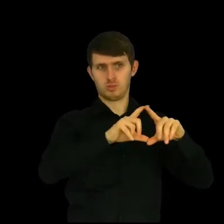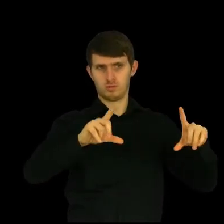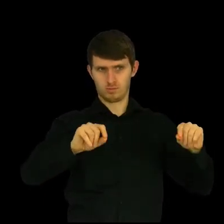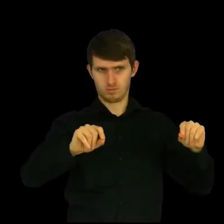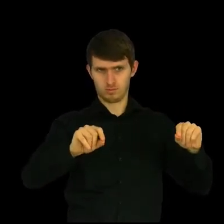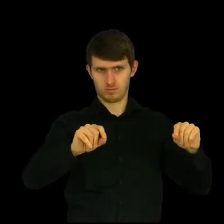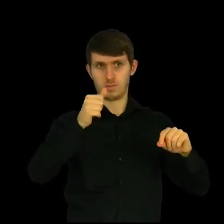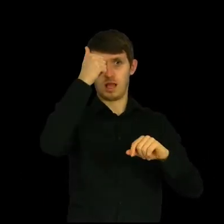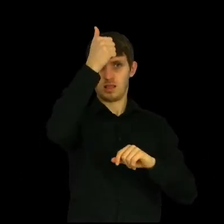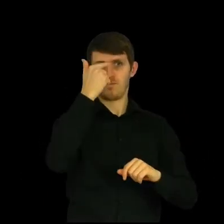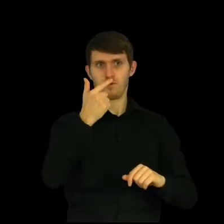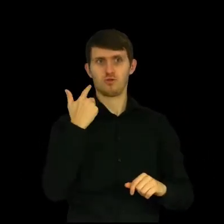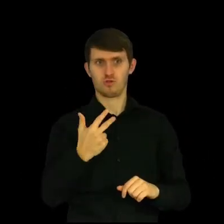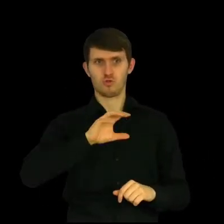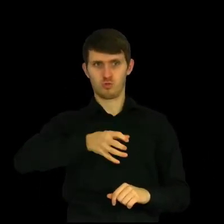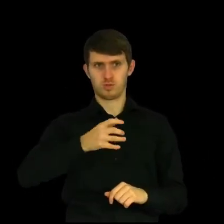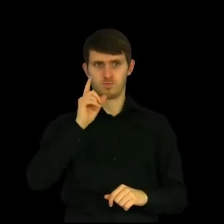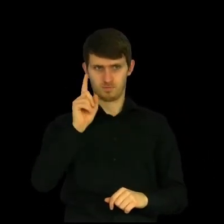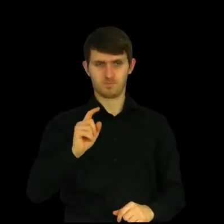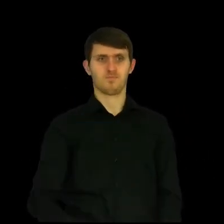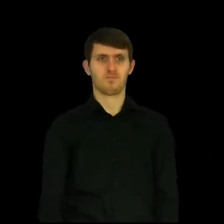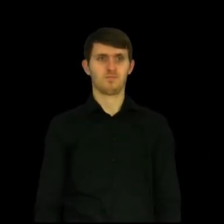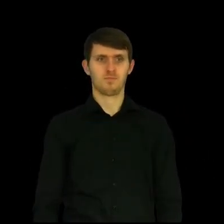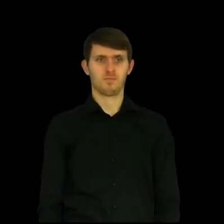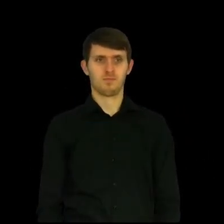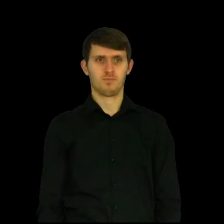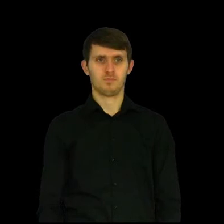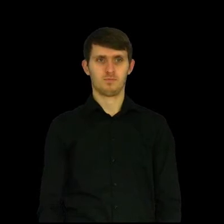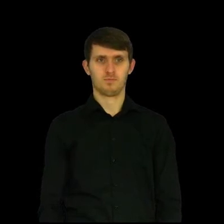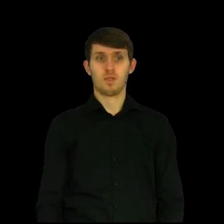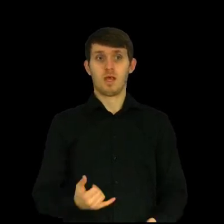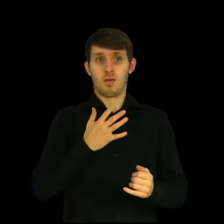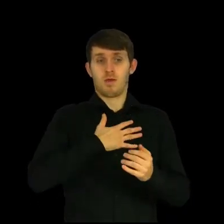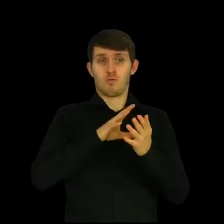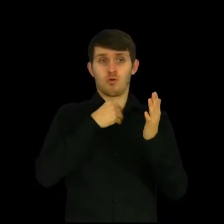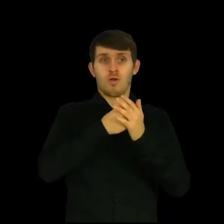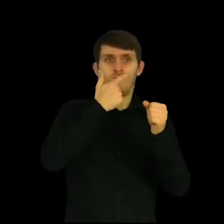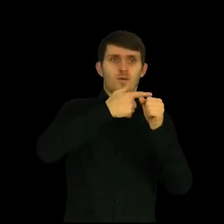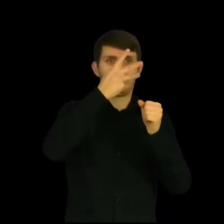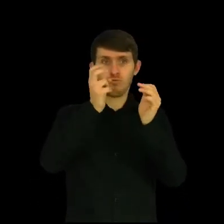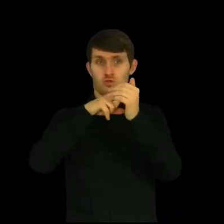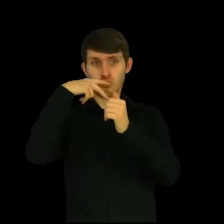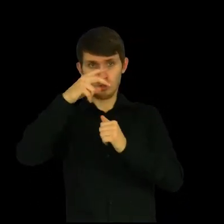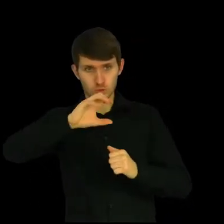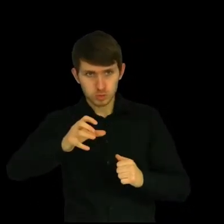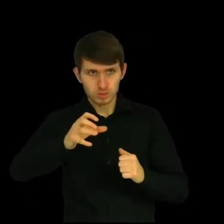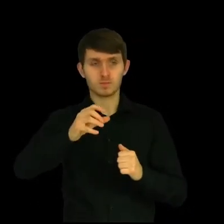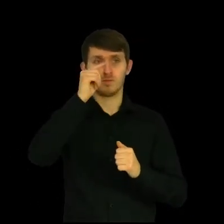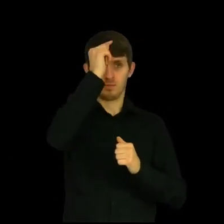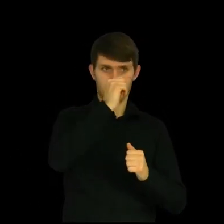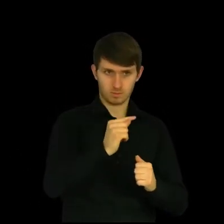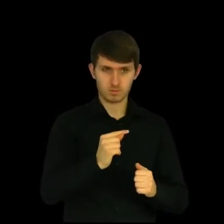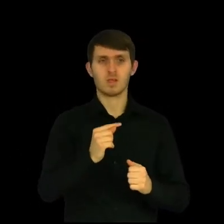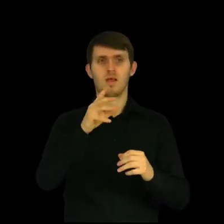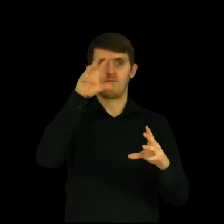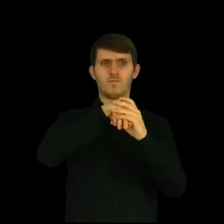here. And then I have a third equal group right over here. So if I divide 24 into three